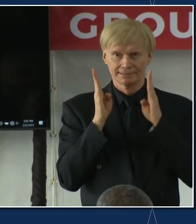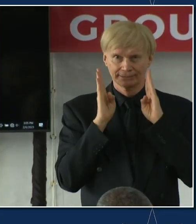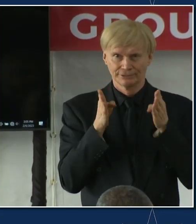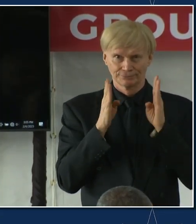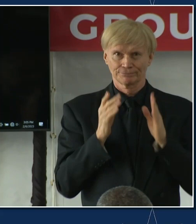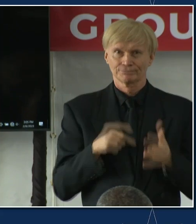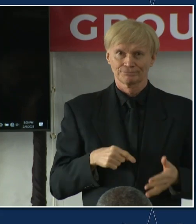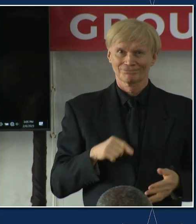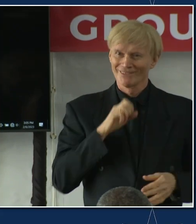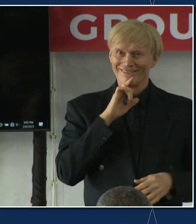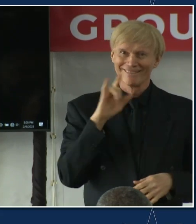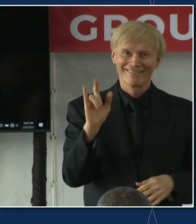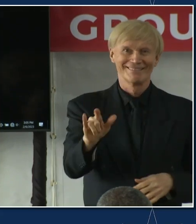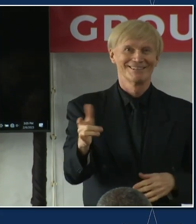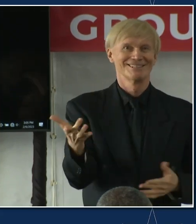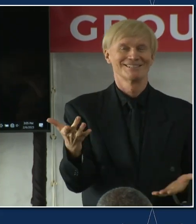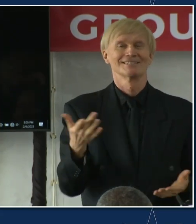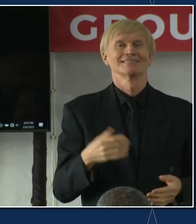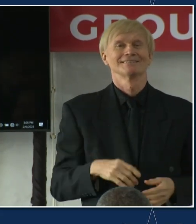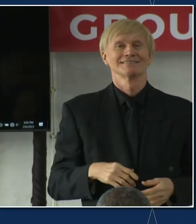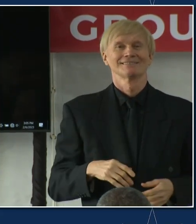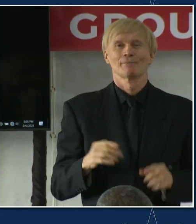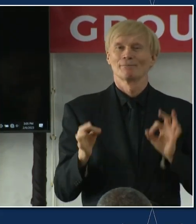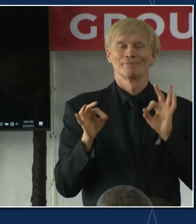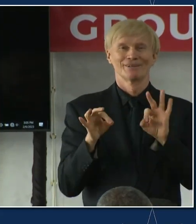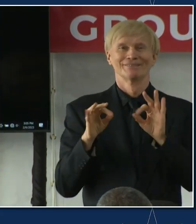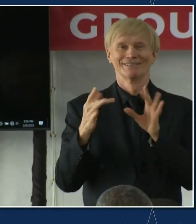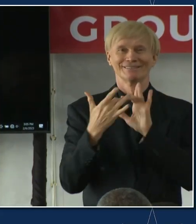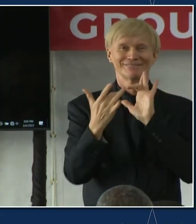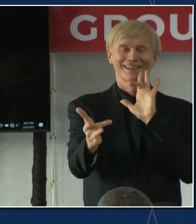love you, Phoenix. You are my perfect reflection.